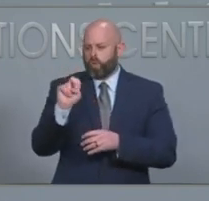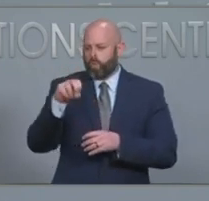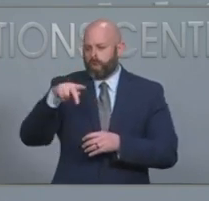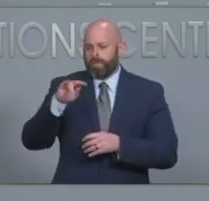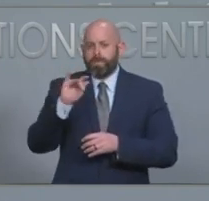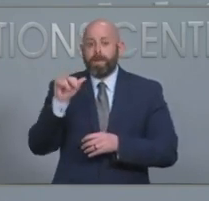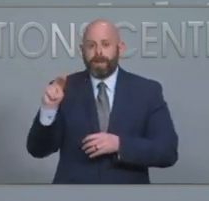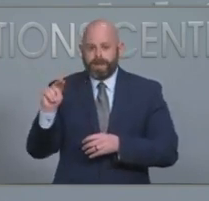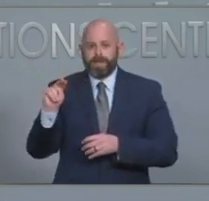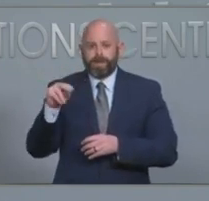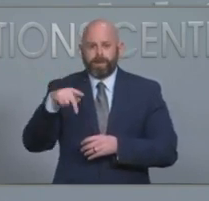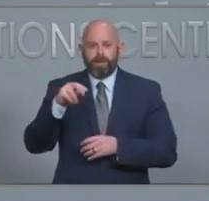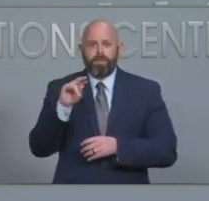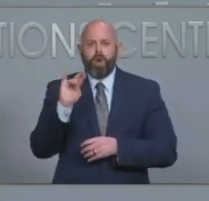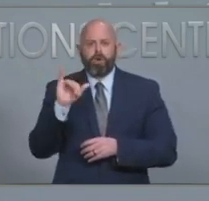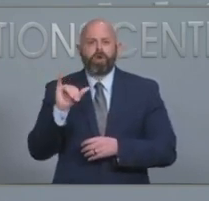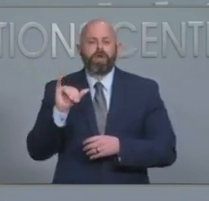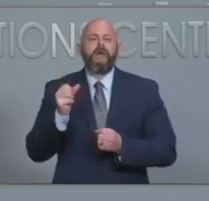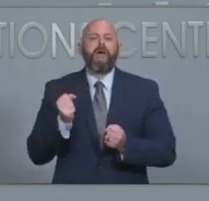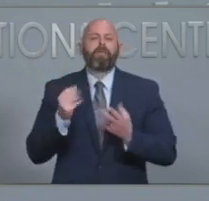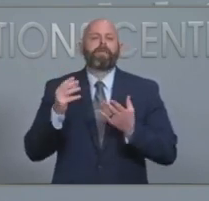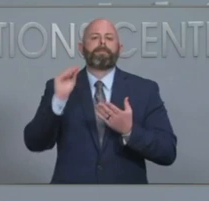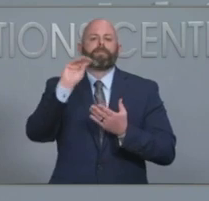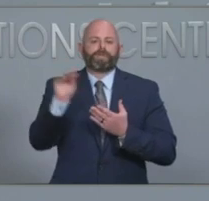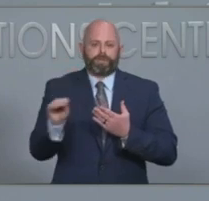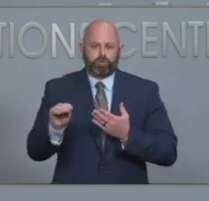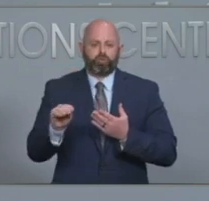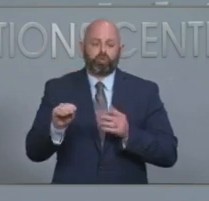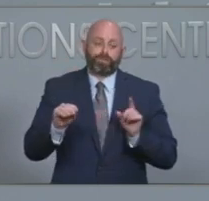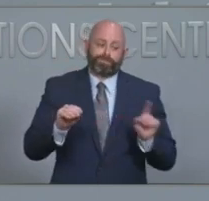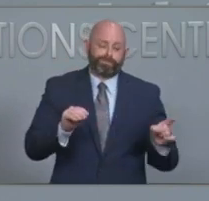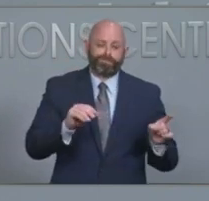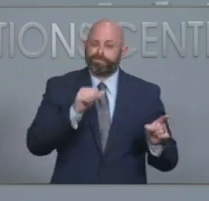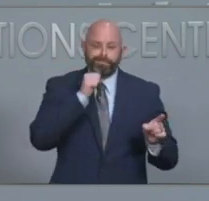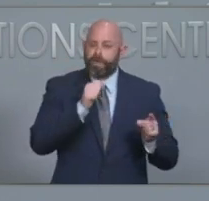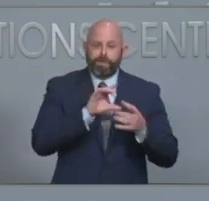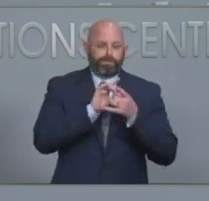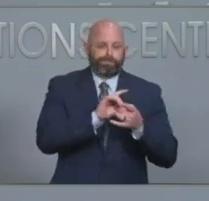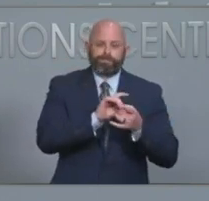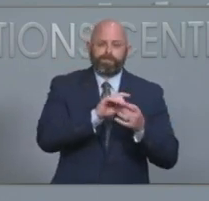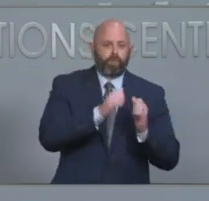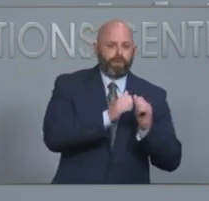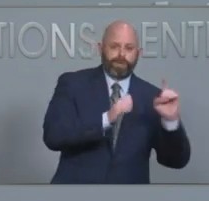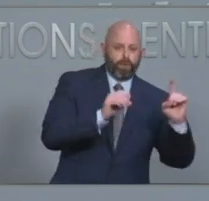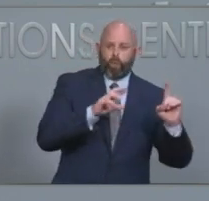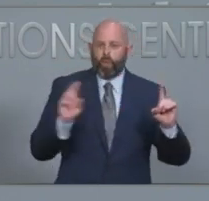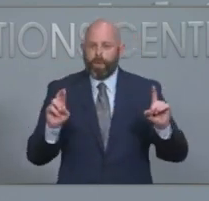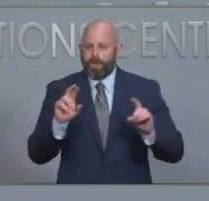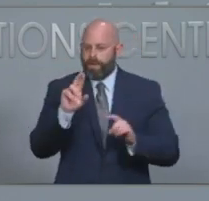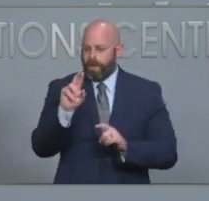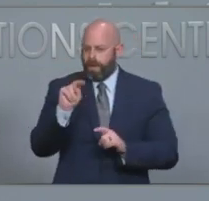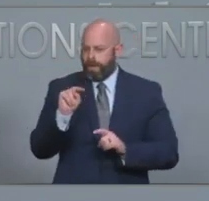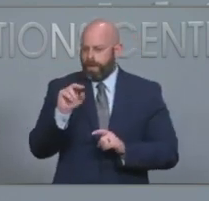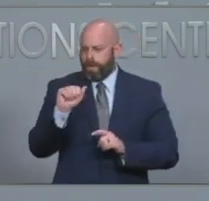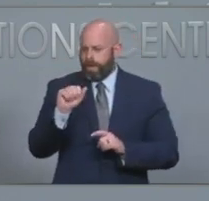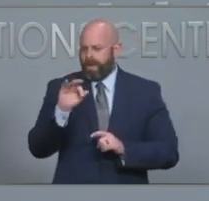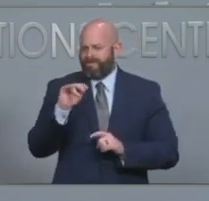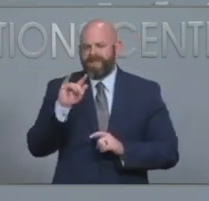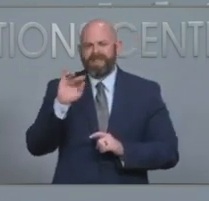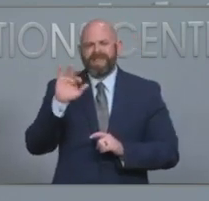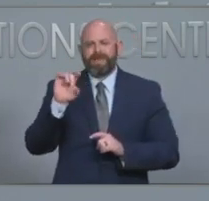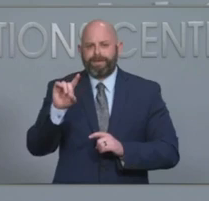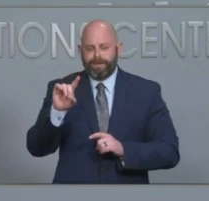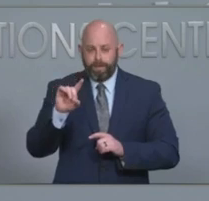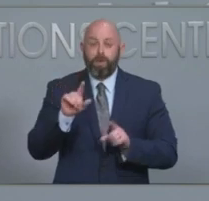from unaffiliated voters? And similarly, in the Democratic primary voting, what portion has been from